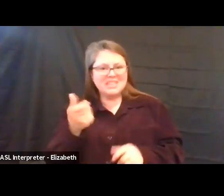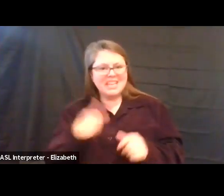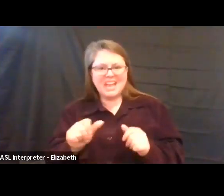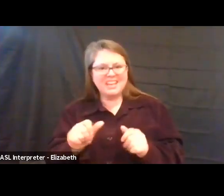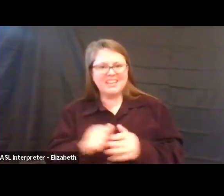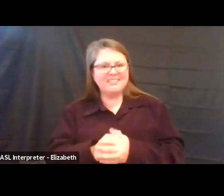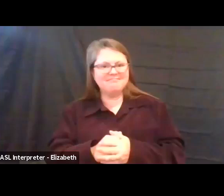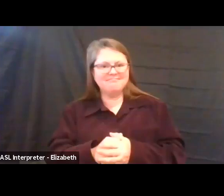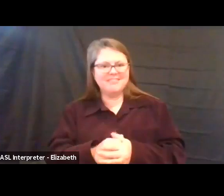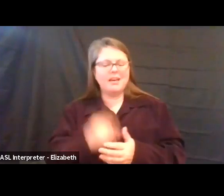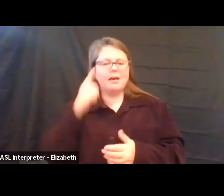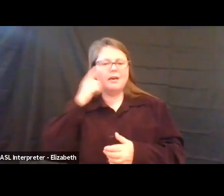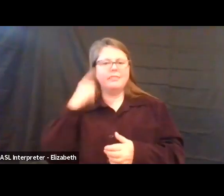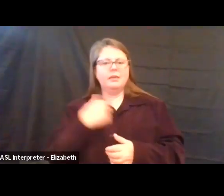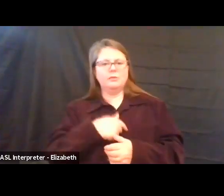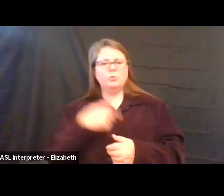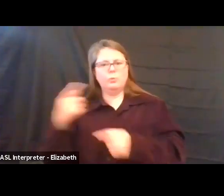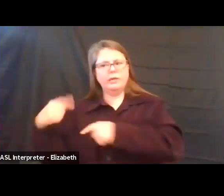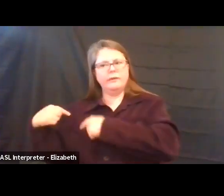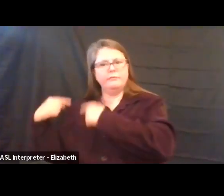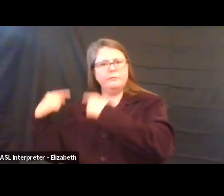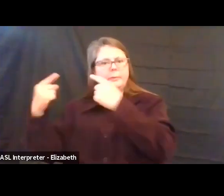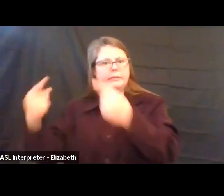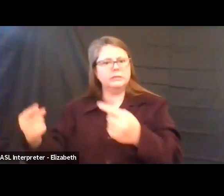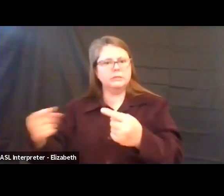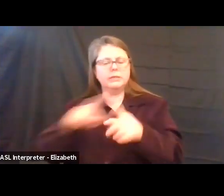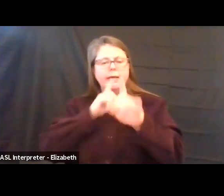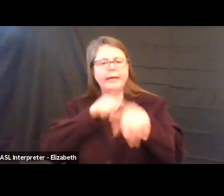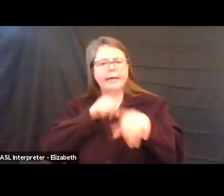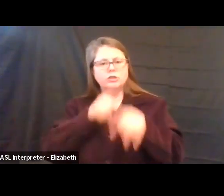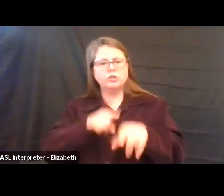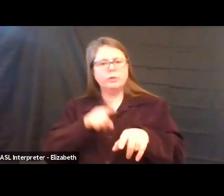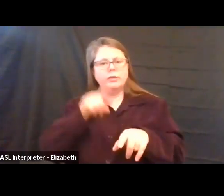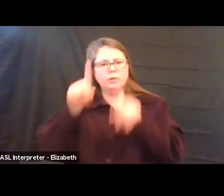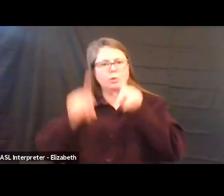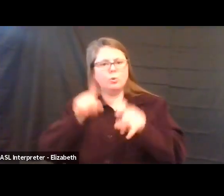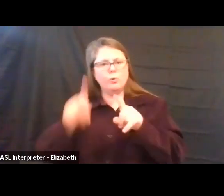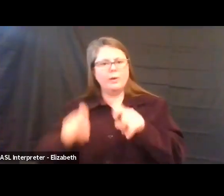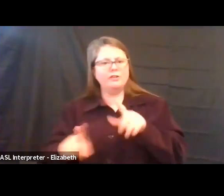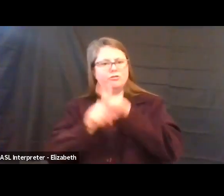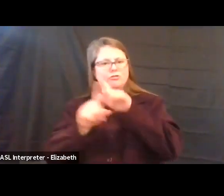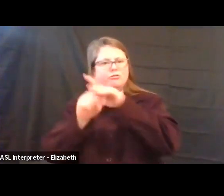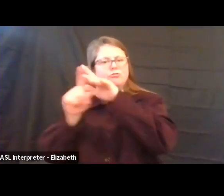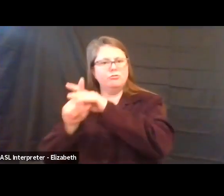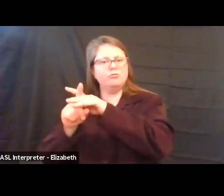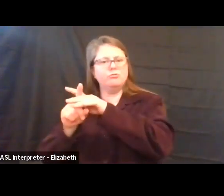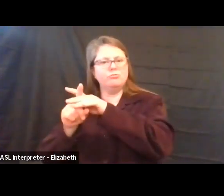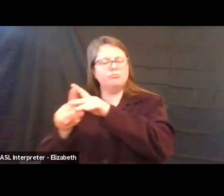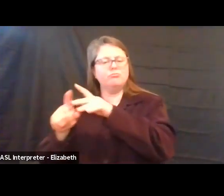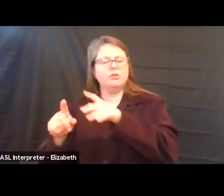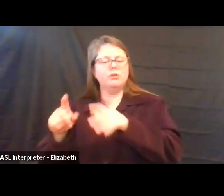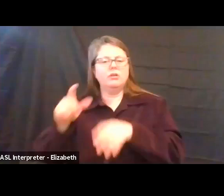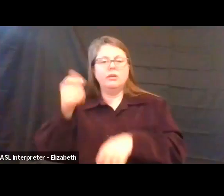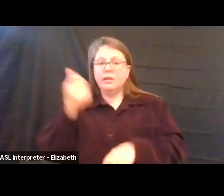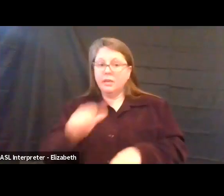the context of the presentations, answering the questions that are in front of the audience. We know that any questions that occur